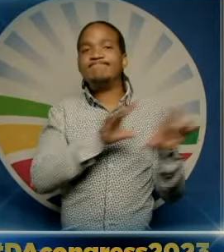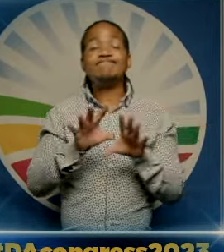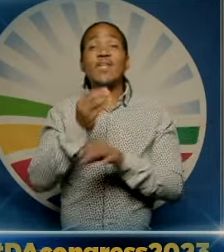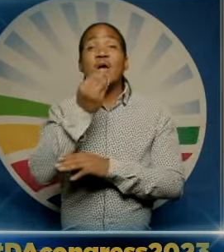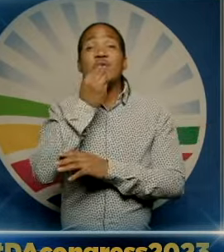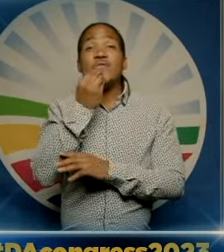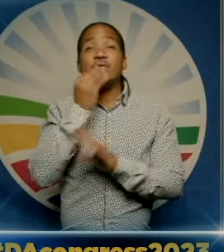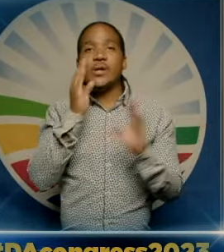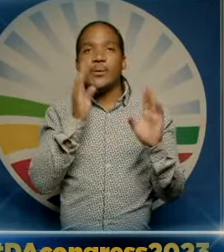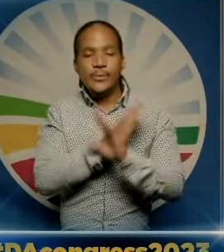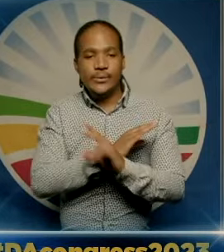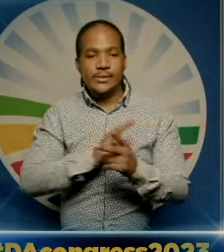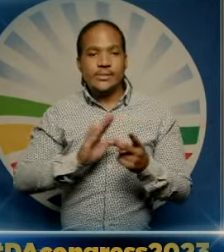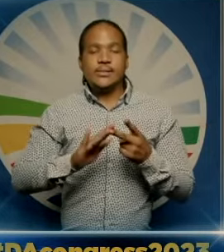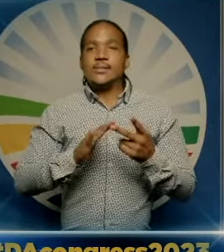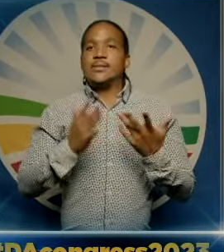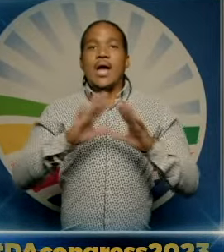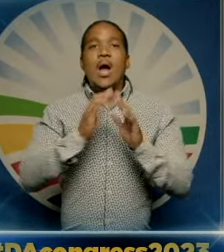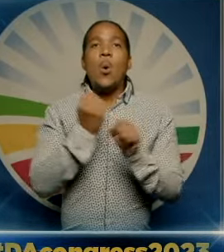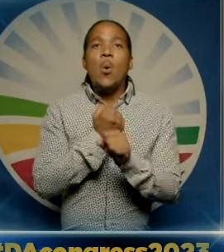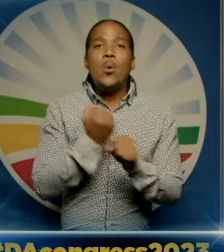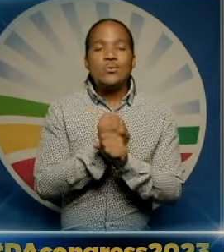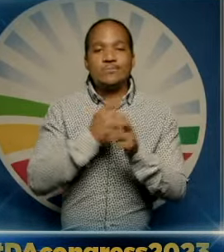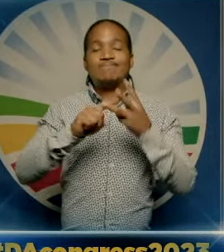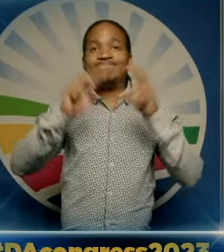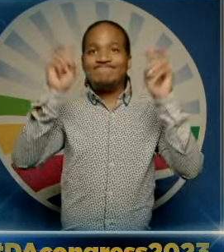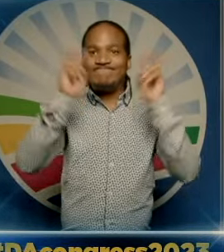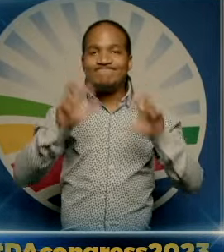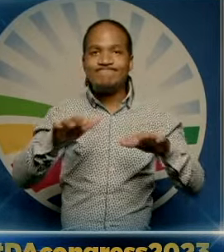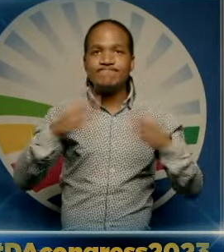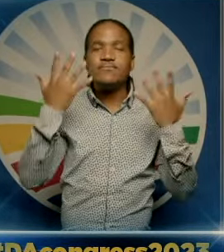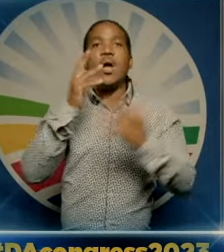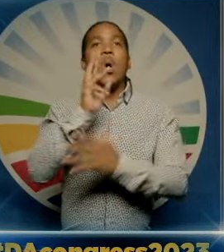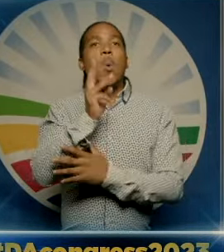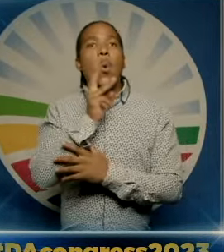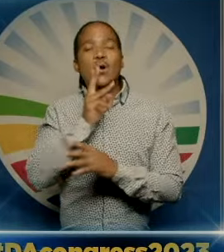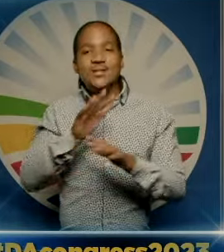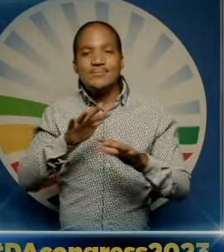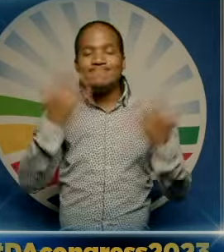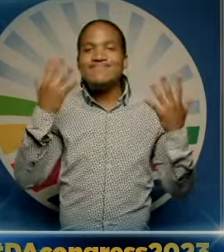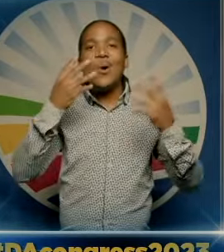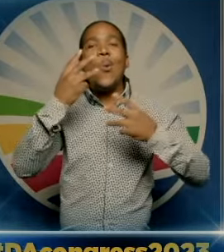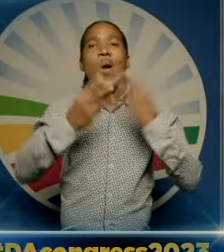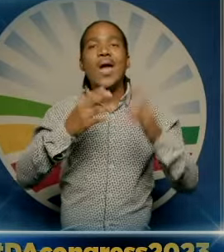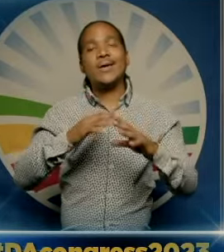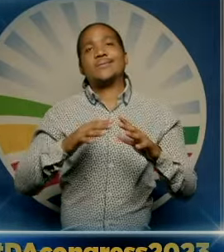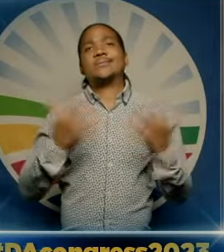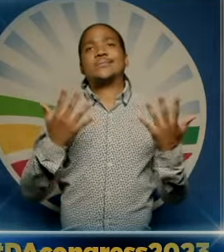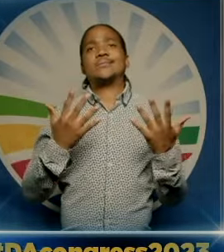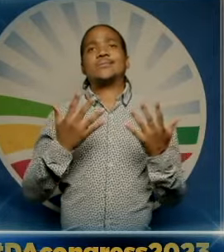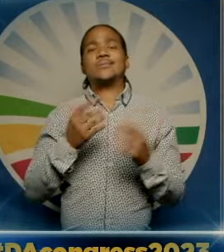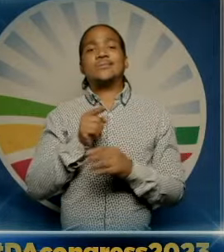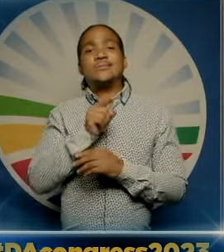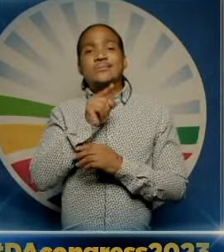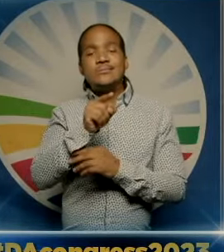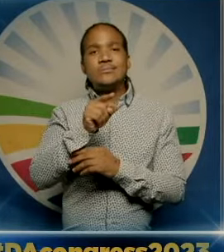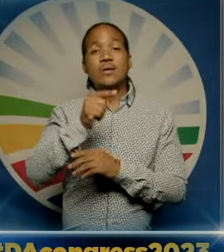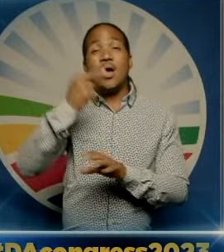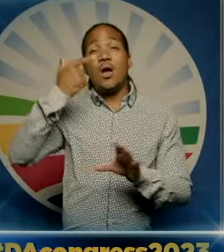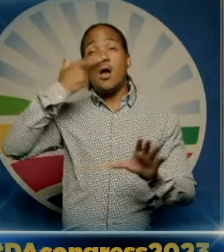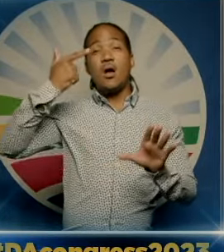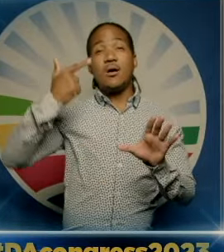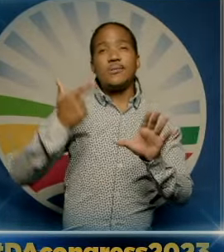kutya, akukho mbane, akukho manzi, akukho misebenzi. The cost of fuel has risen